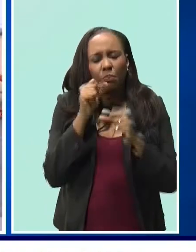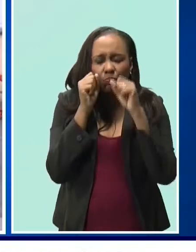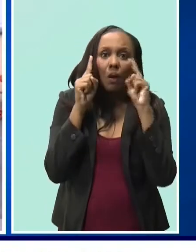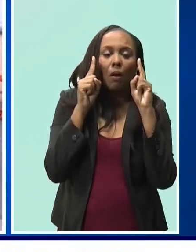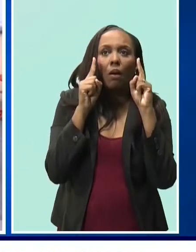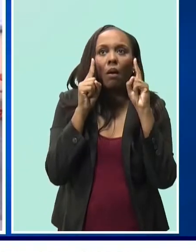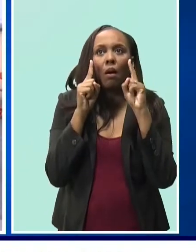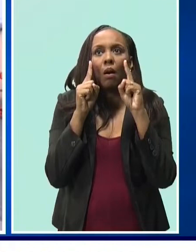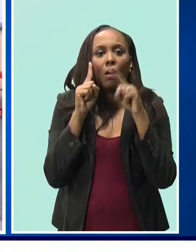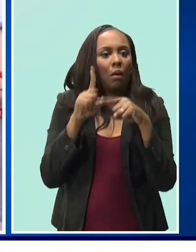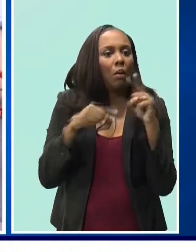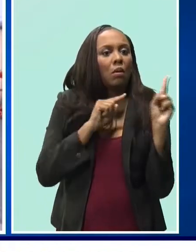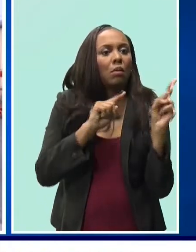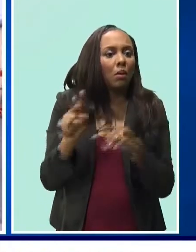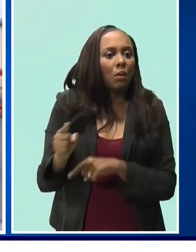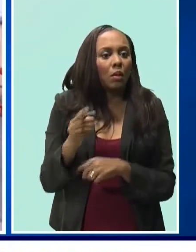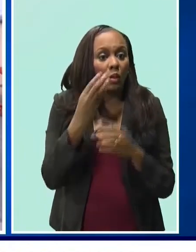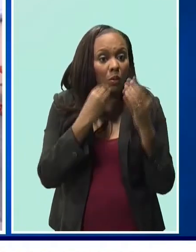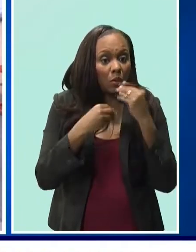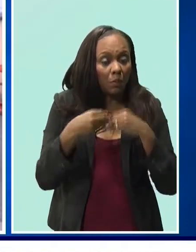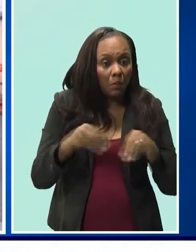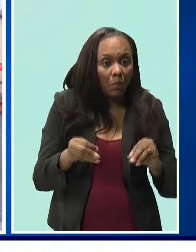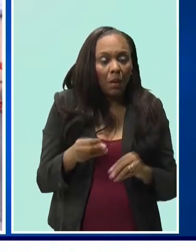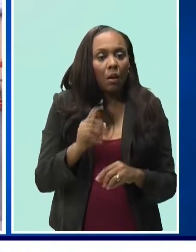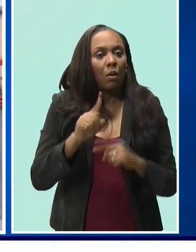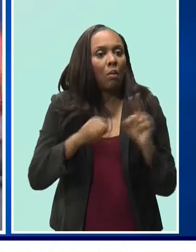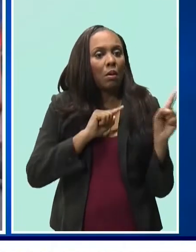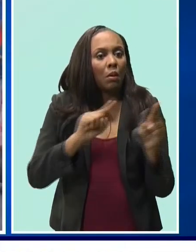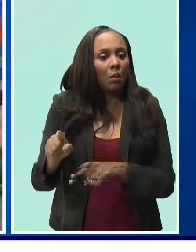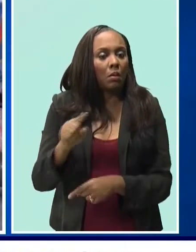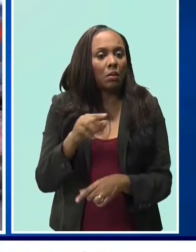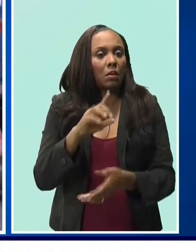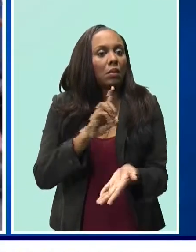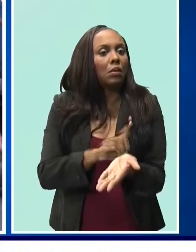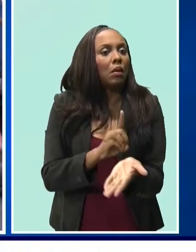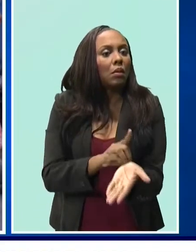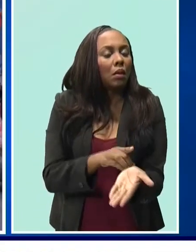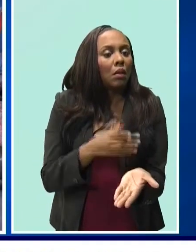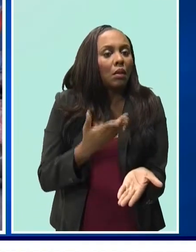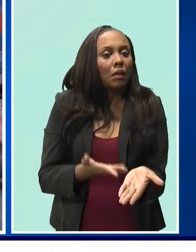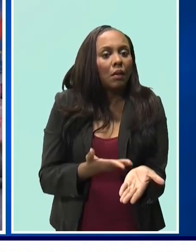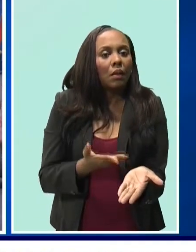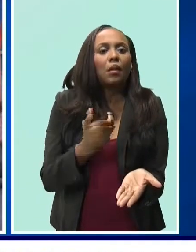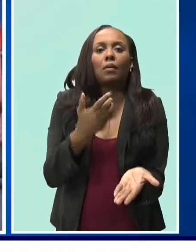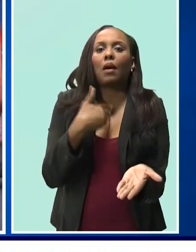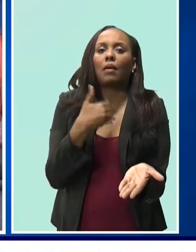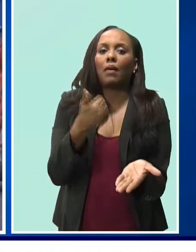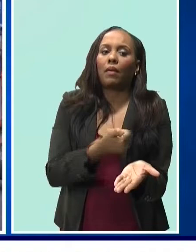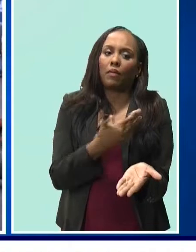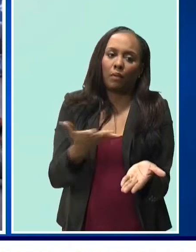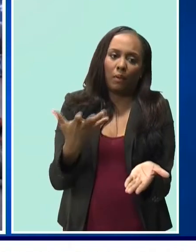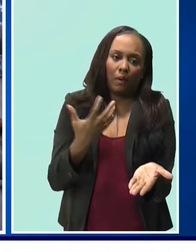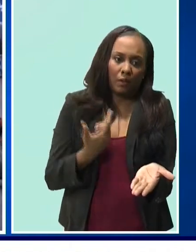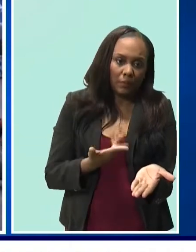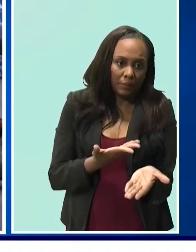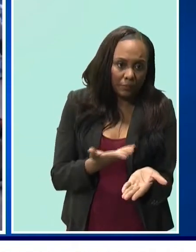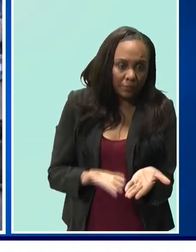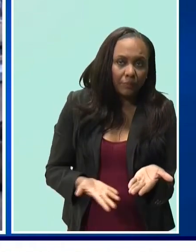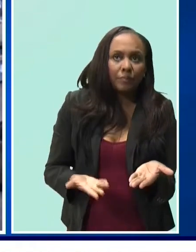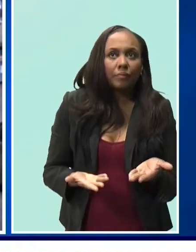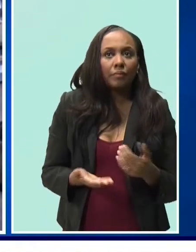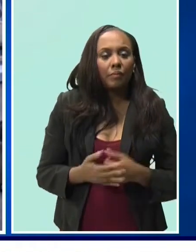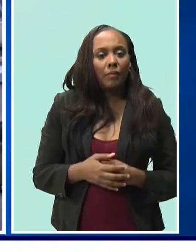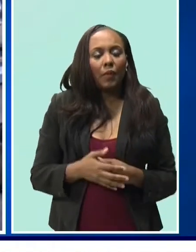that when they go to the supermarket, they go to the doctor, you know, that they have the things that they want